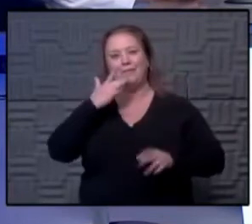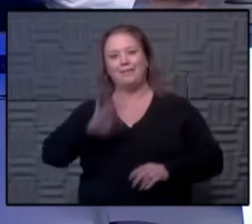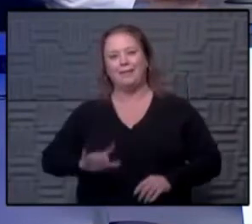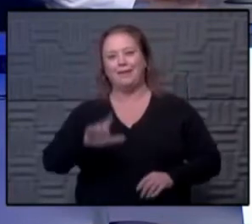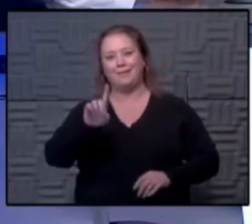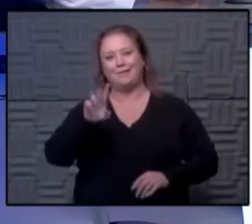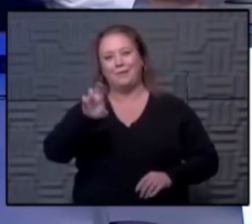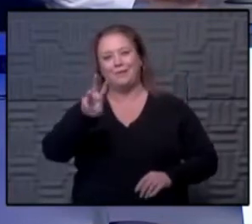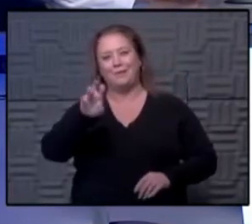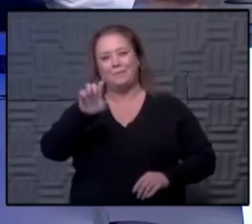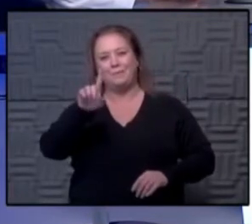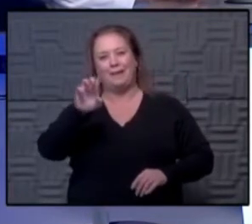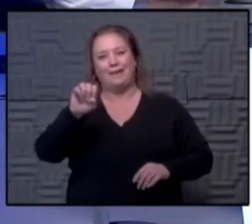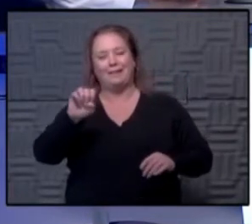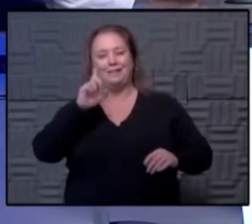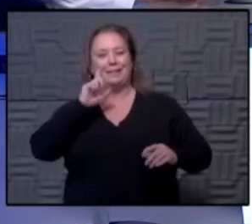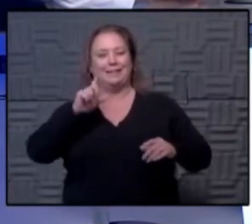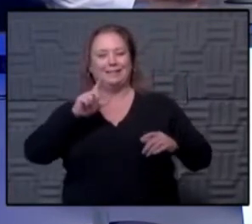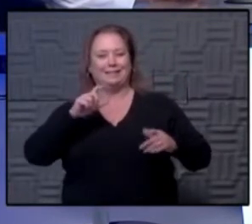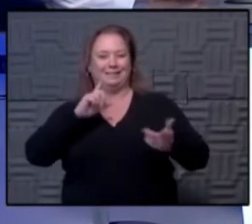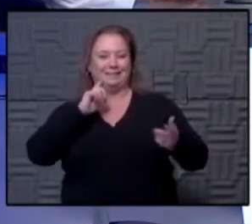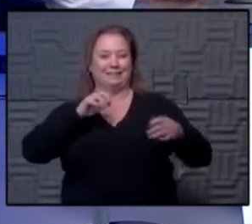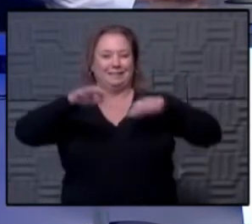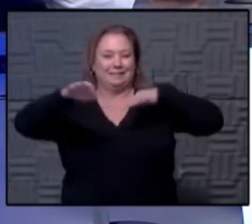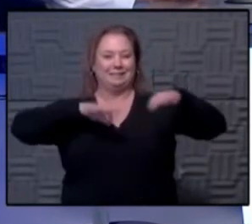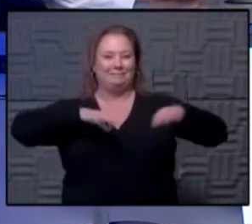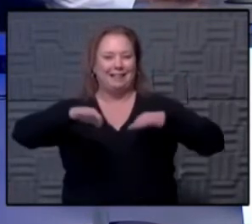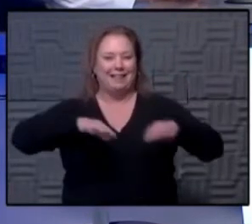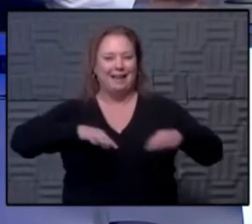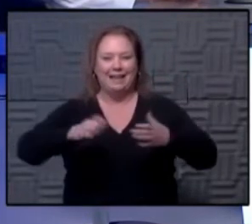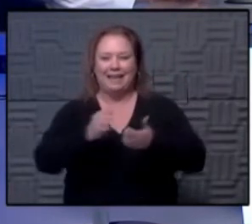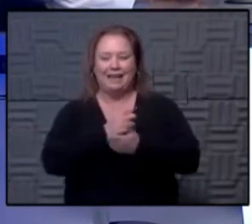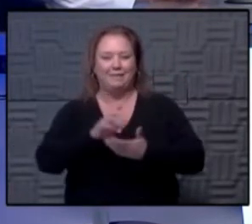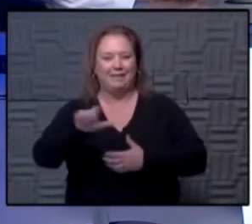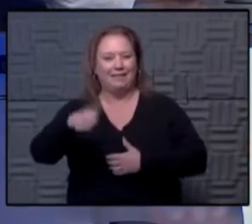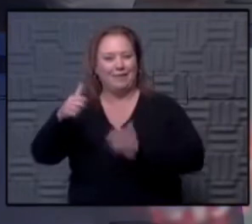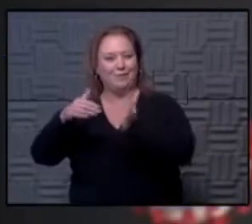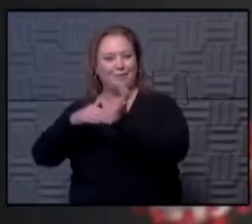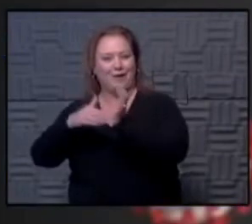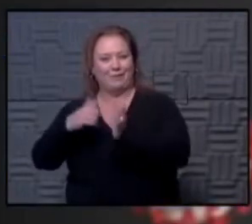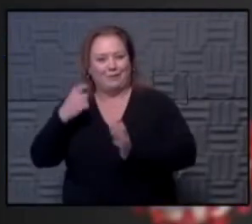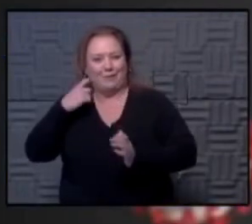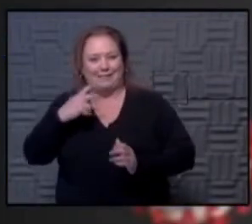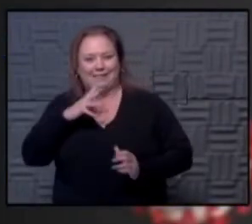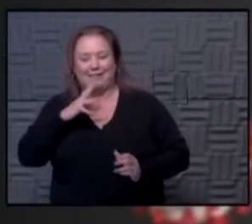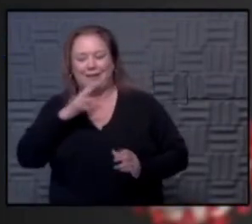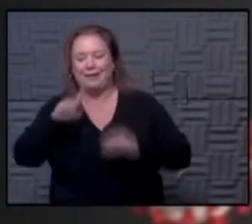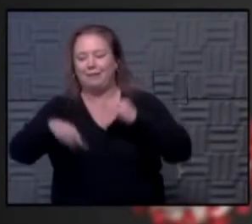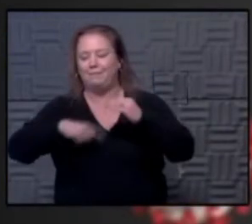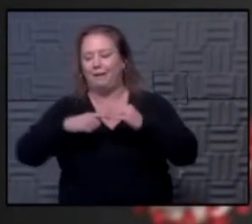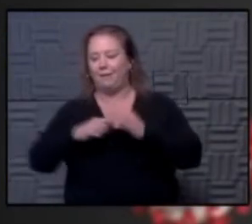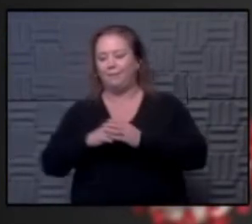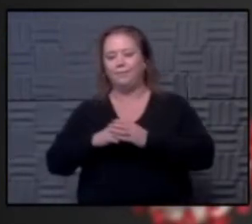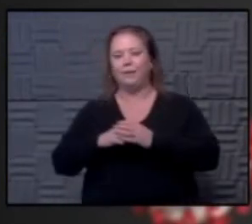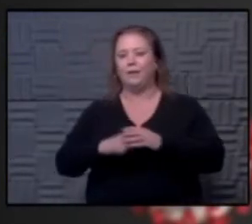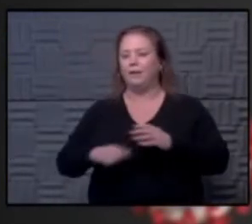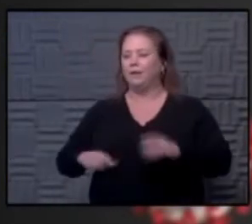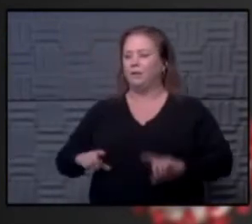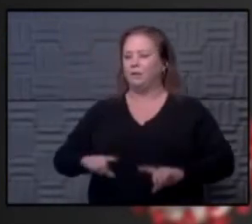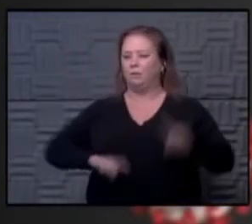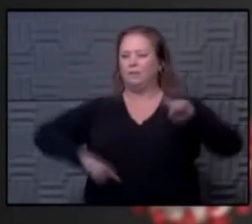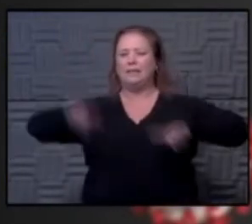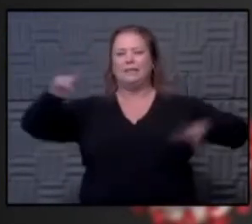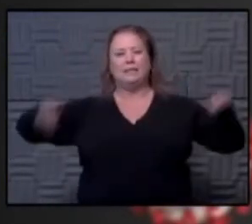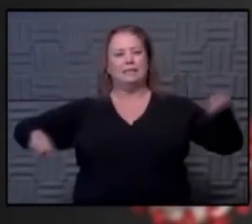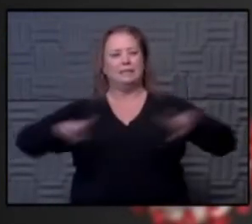morning, Dr. We Weil. will Thank translate over here. Besides storage requirements, what are the differences in the vaccines and which one is